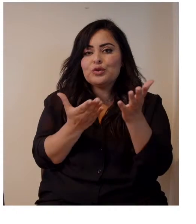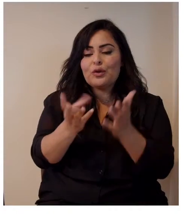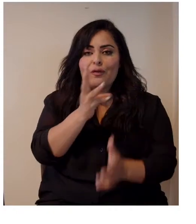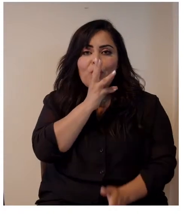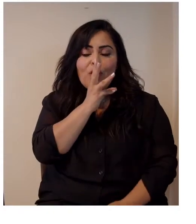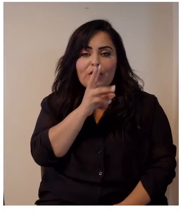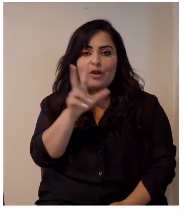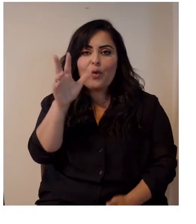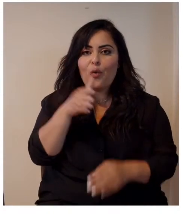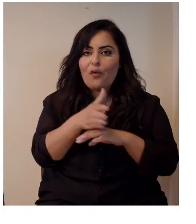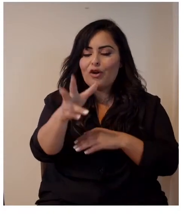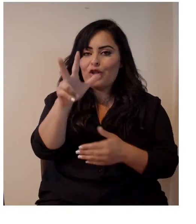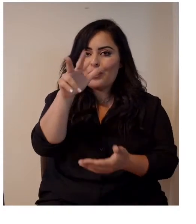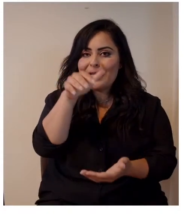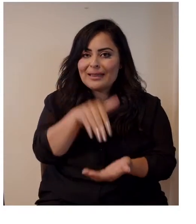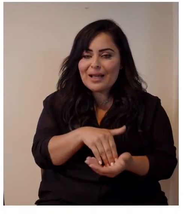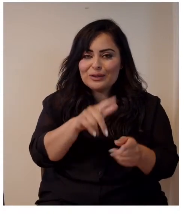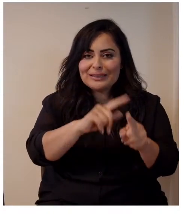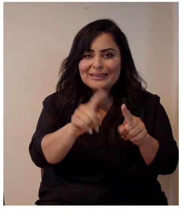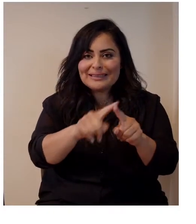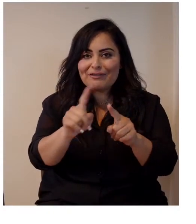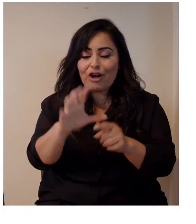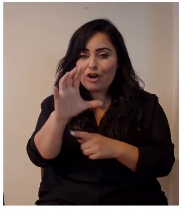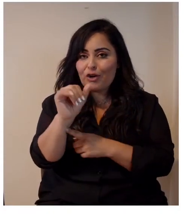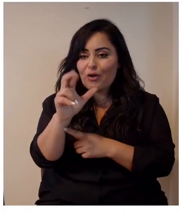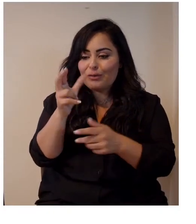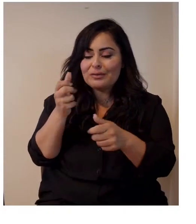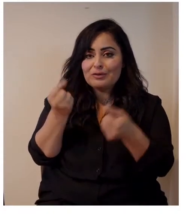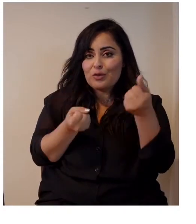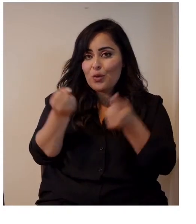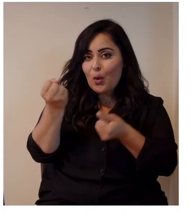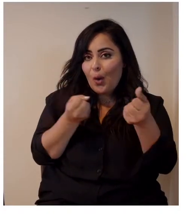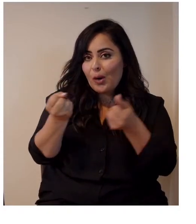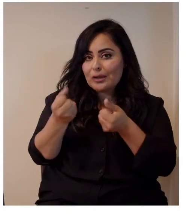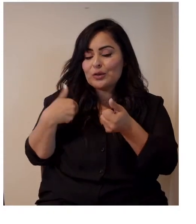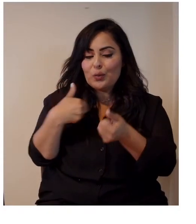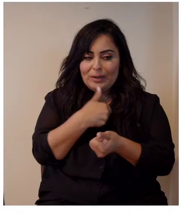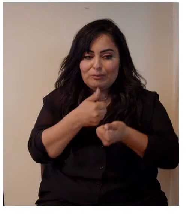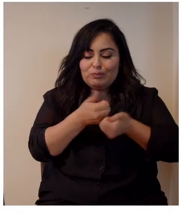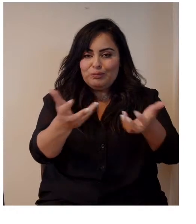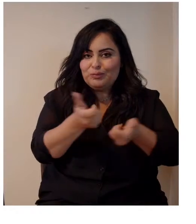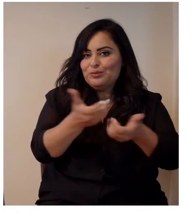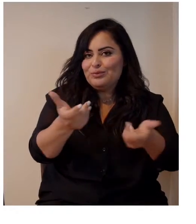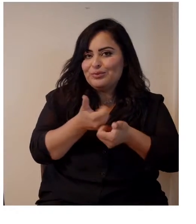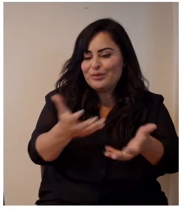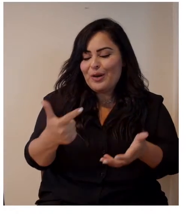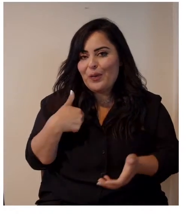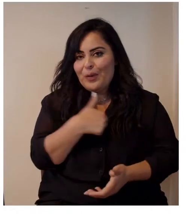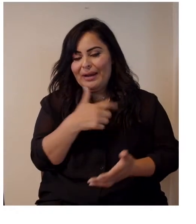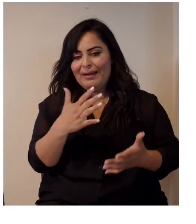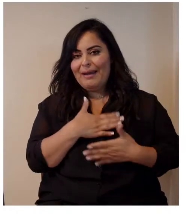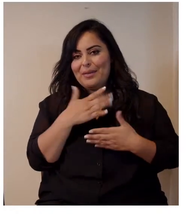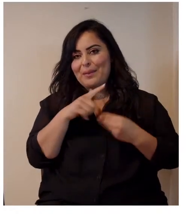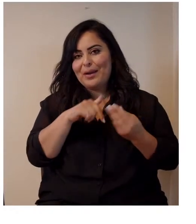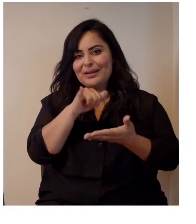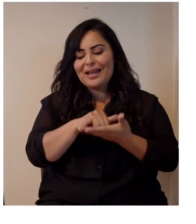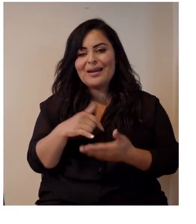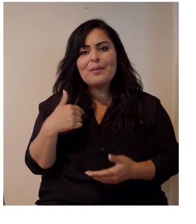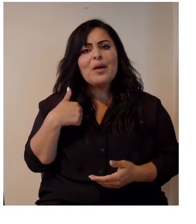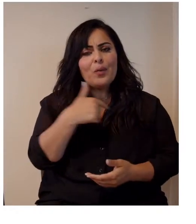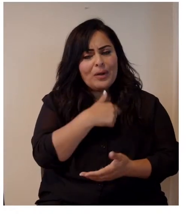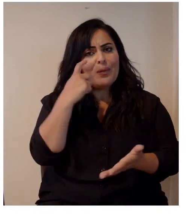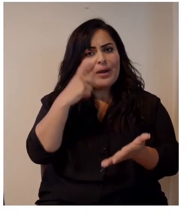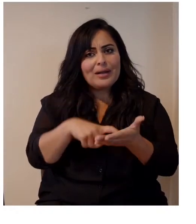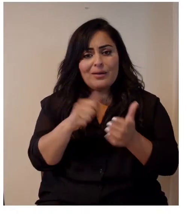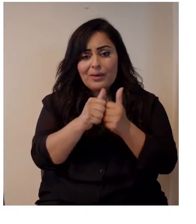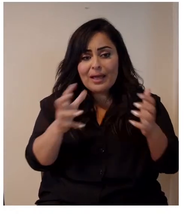over 3,000 cars that have come through in the last 2 days. We are very happy about that. But we recognize that